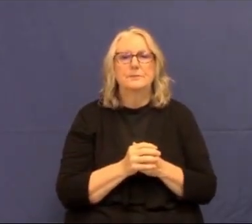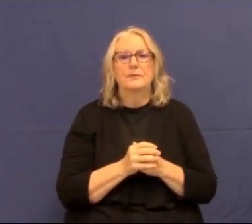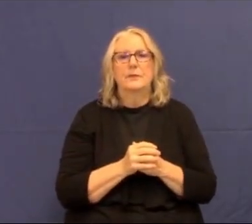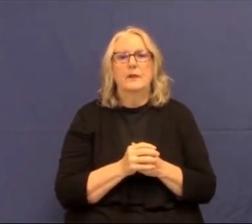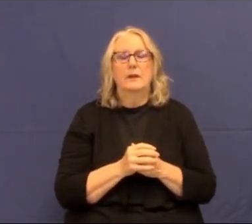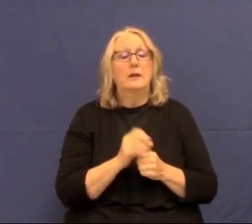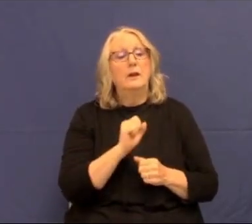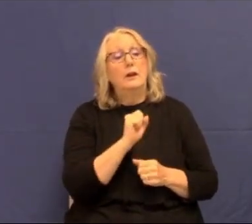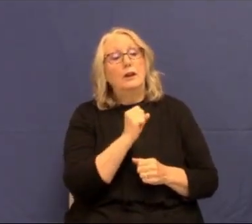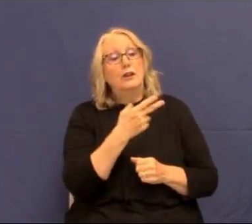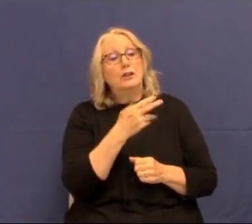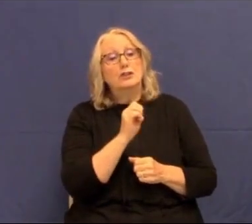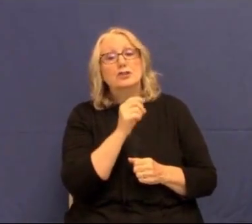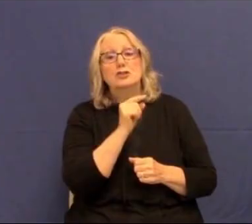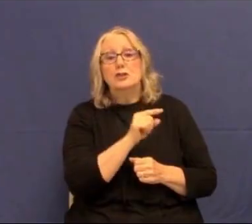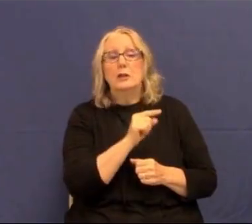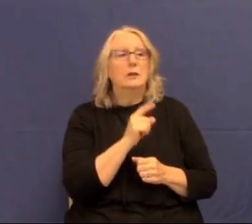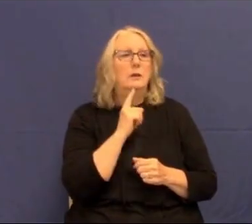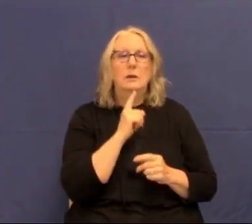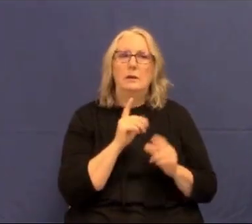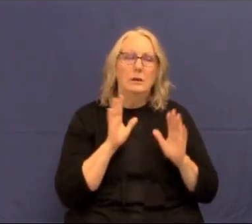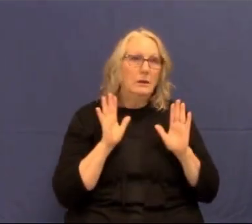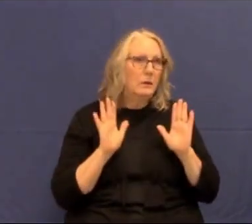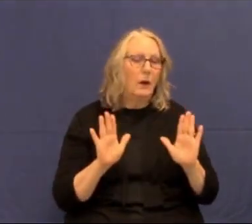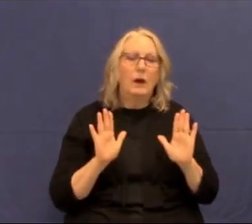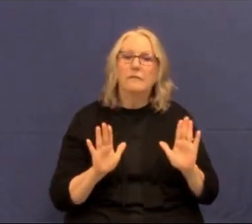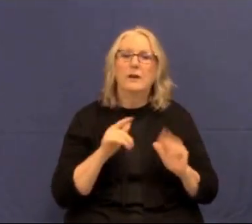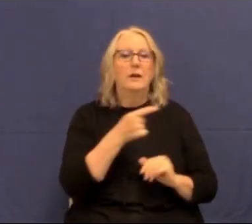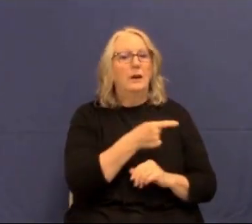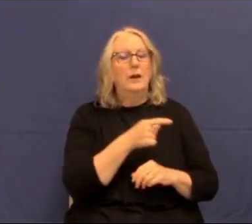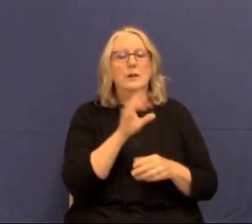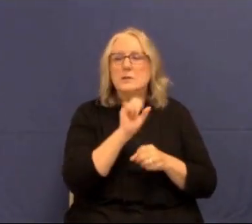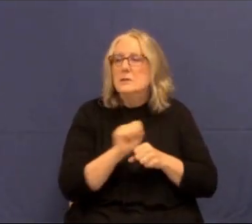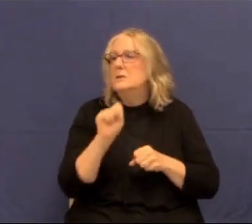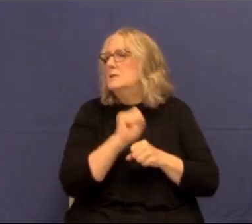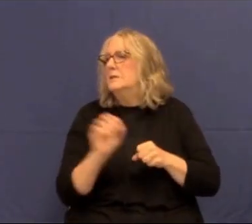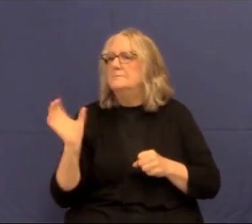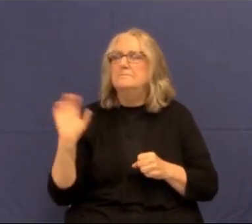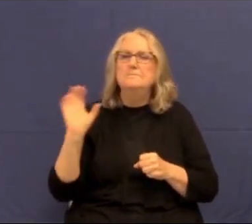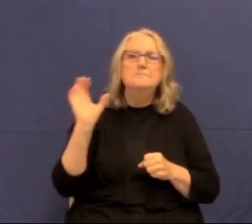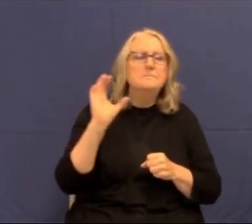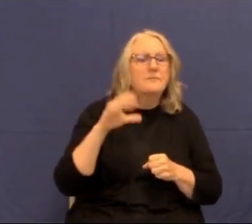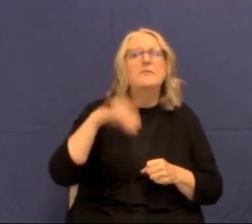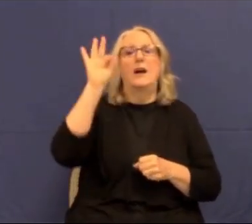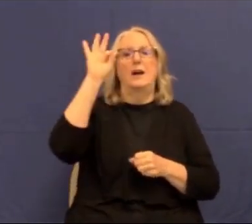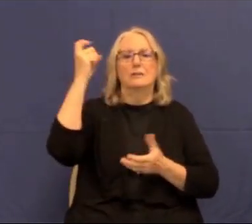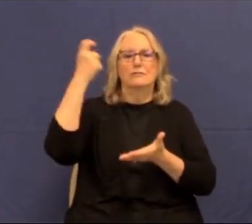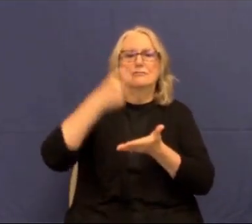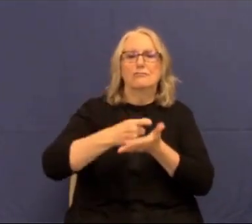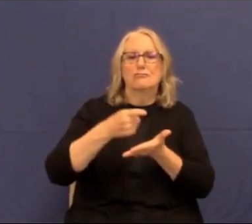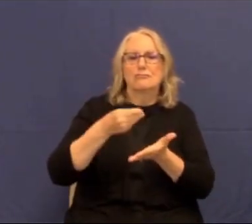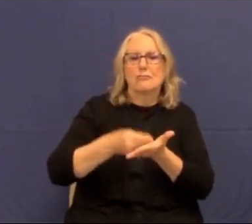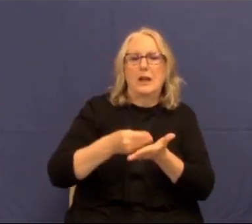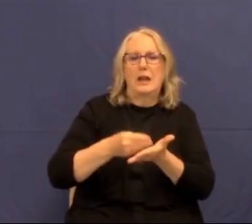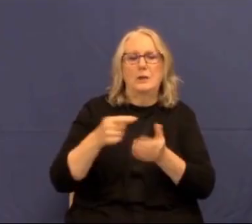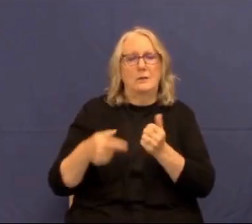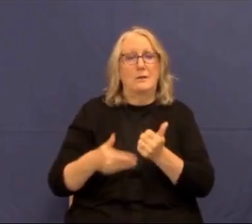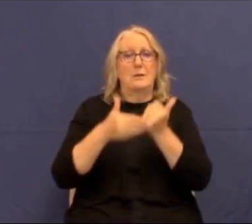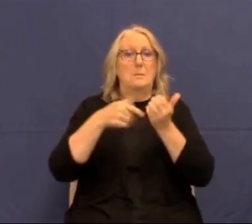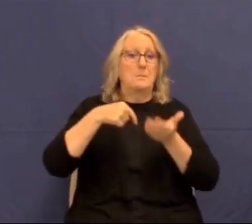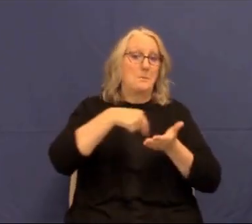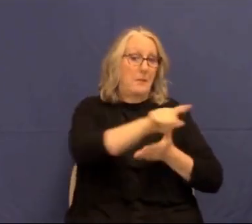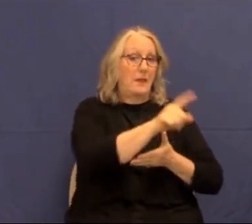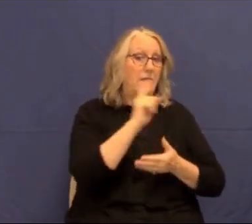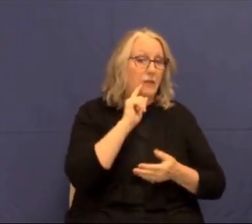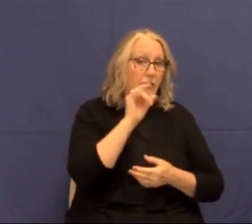advisors. And so she was amazing. She worked to find like a grant that would kind of